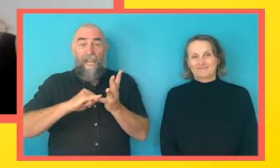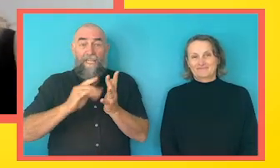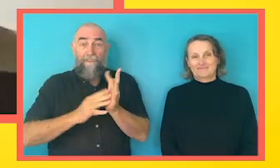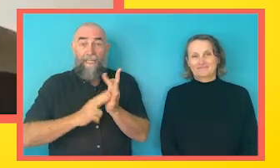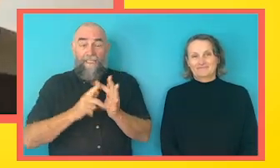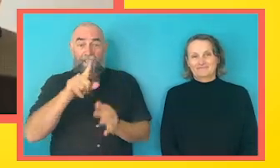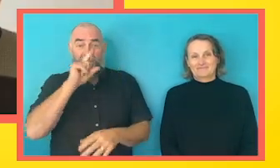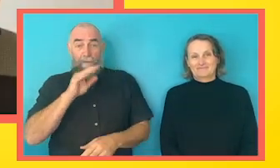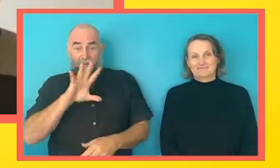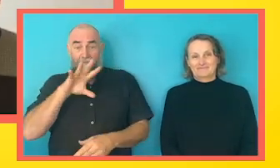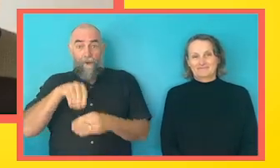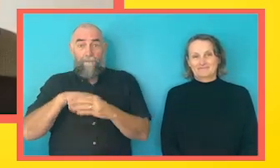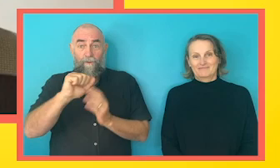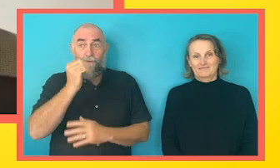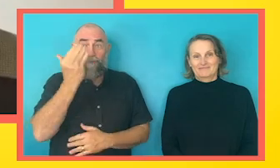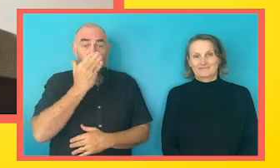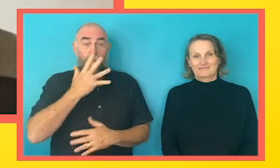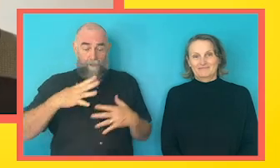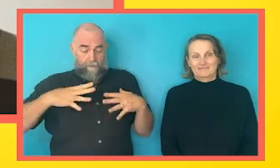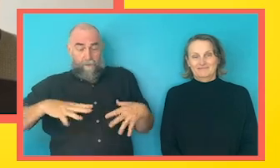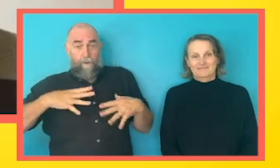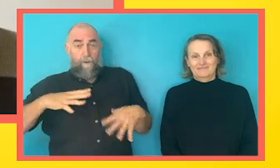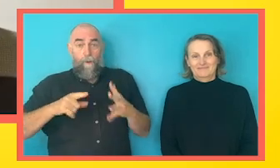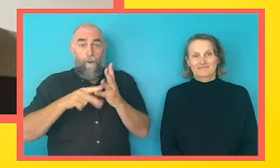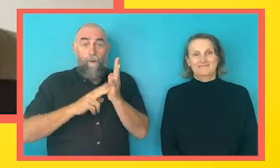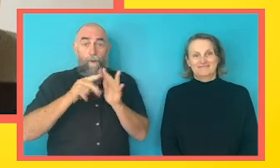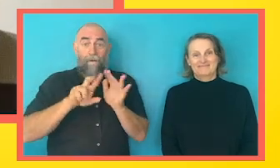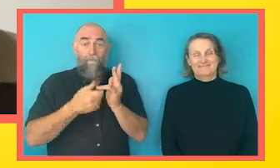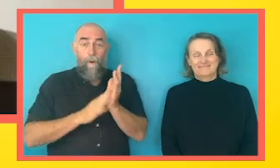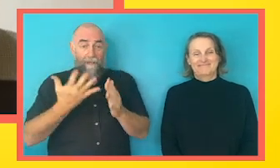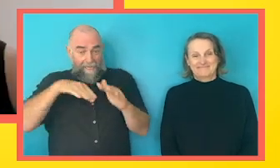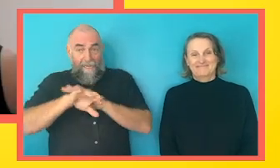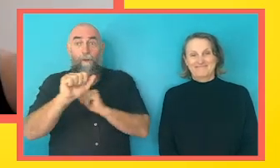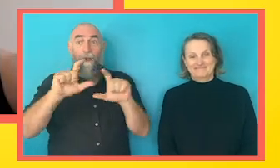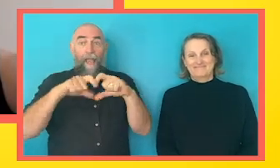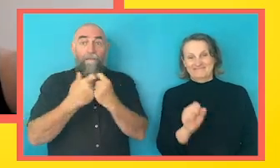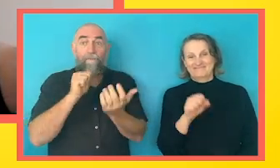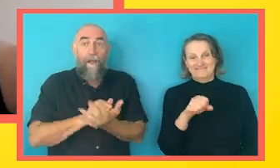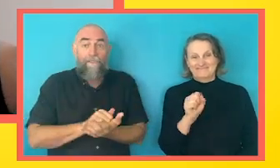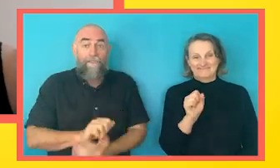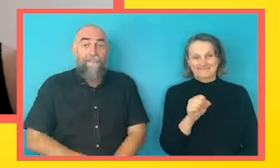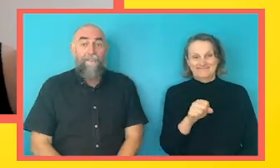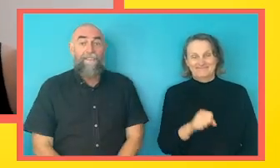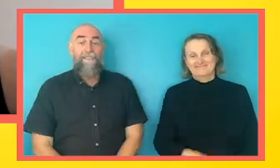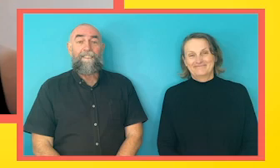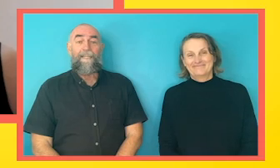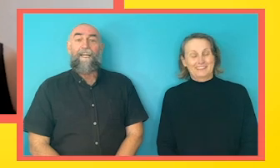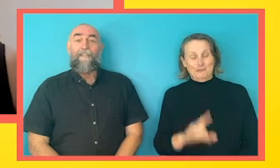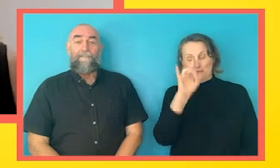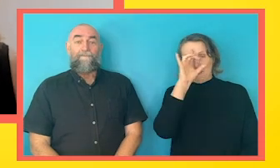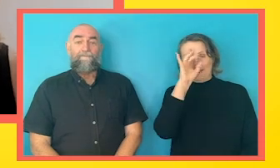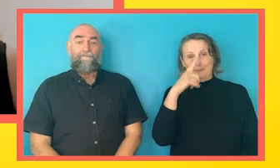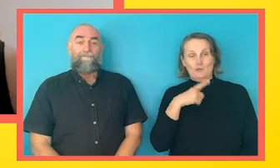who puts the old school Paralympic uniform on and then wanders into your classroom. Yeah, 100%. And that's crazy